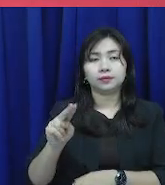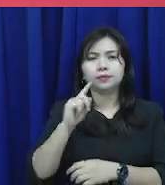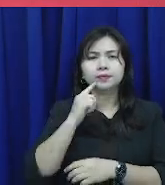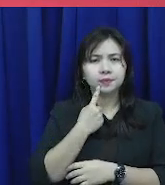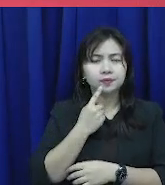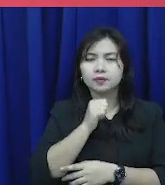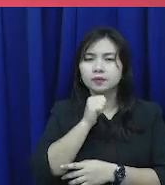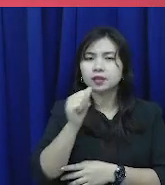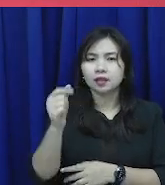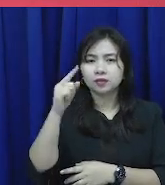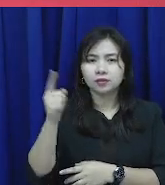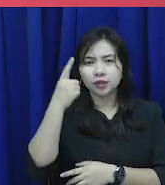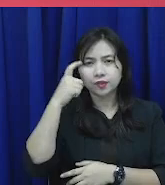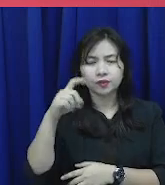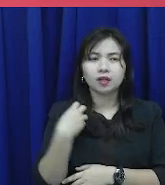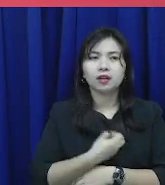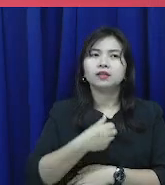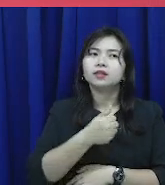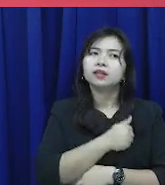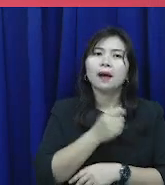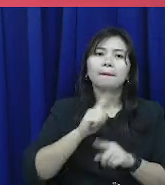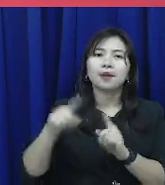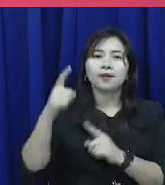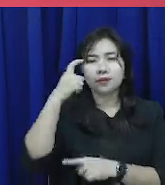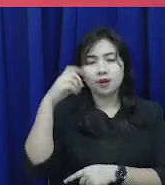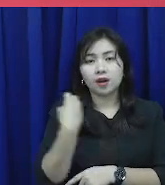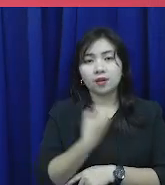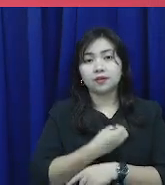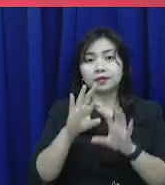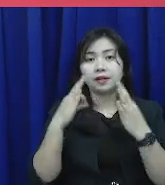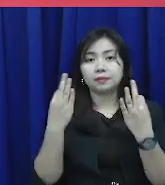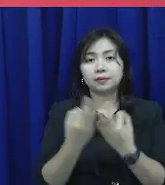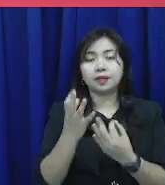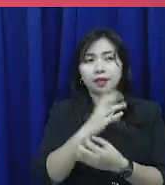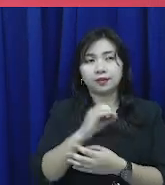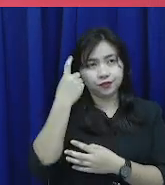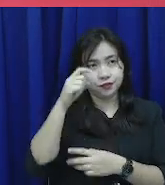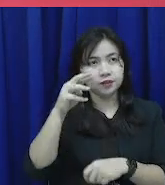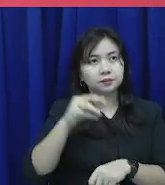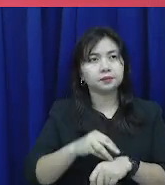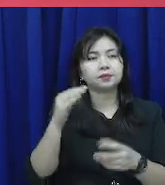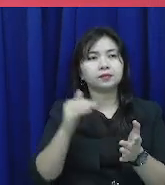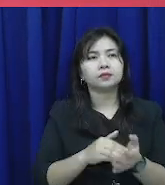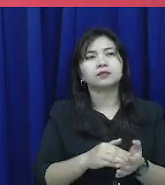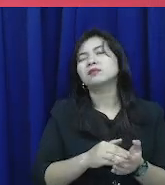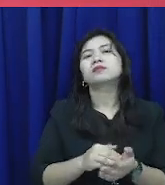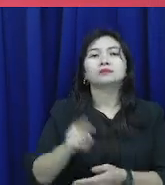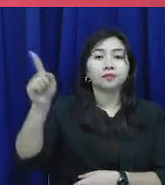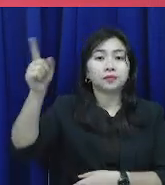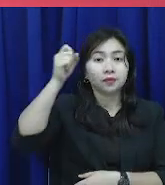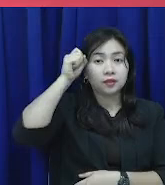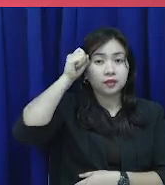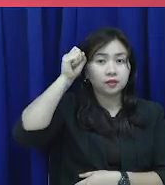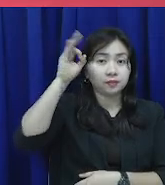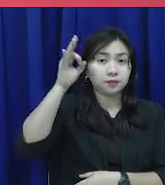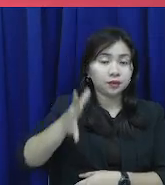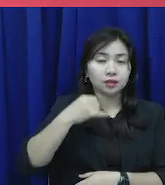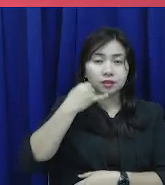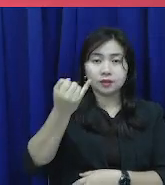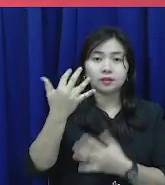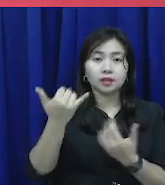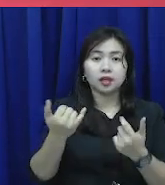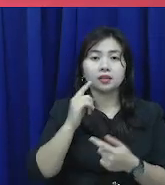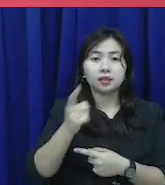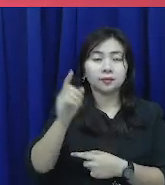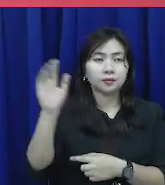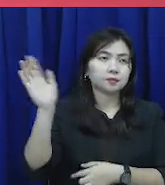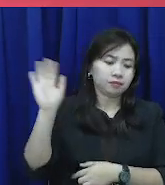not only for ourselves but for our family and for the Ministry once again brother Johnny lear saying To God be